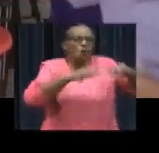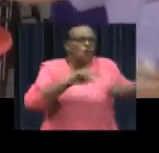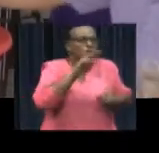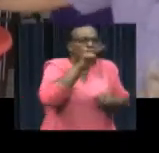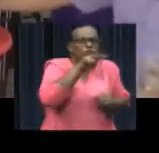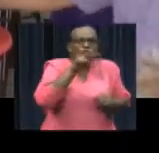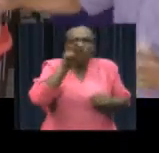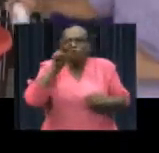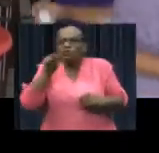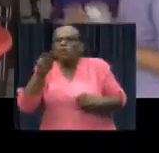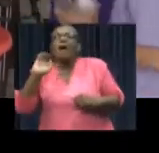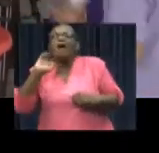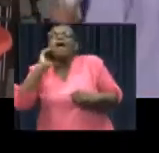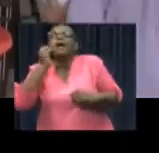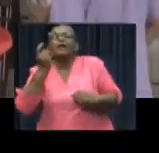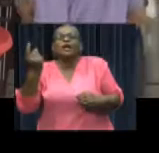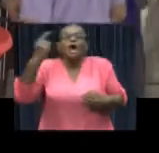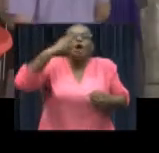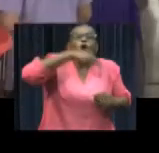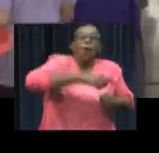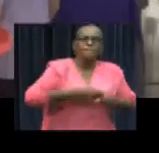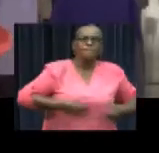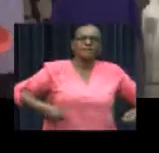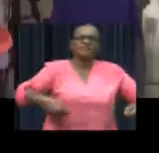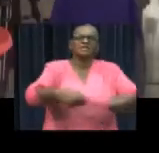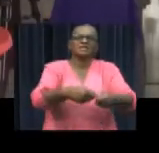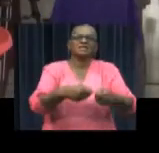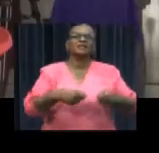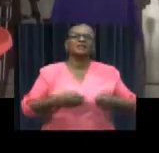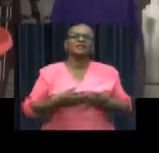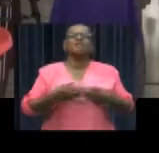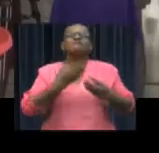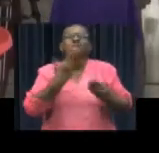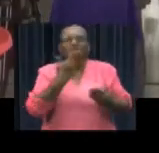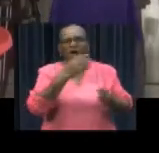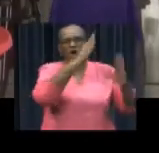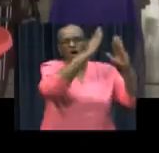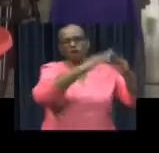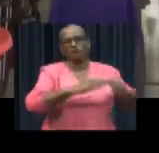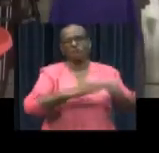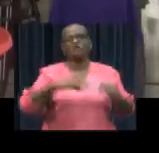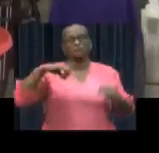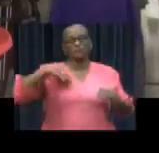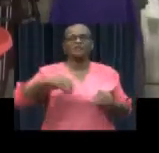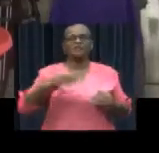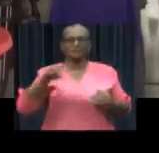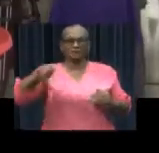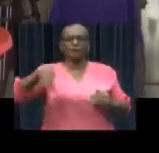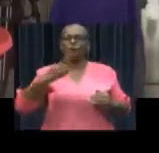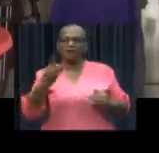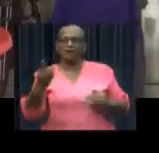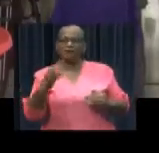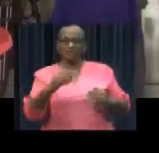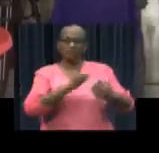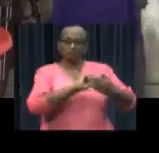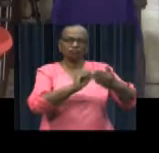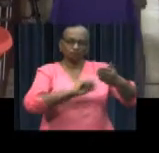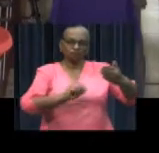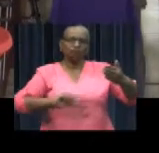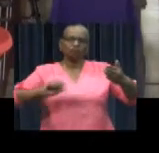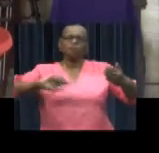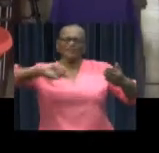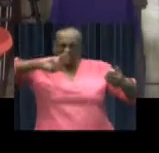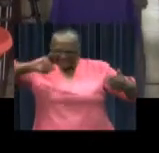This call from the ministry comes after house seekers register themselves daily at the ministry. According